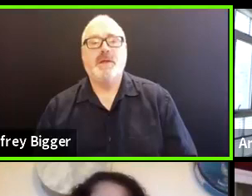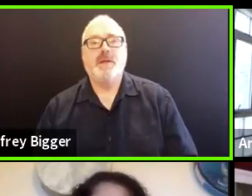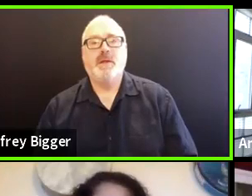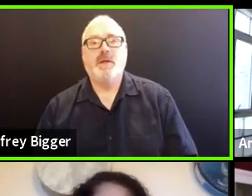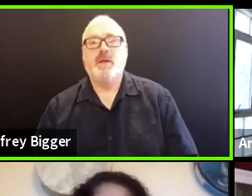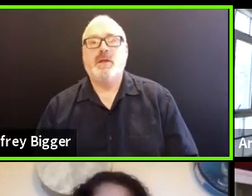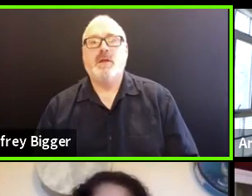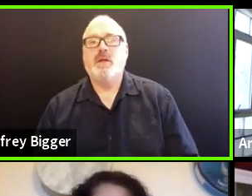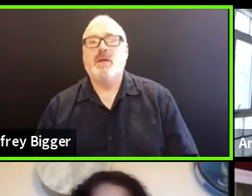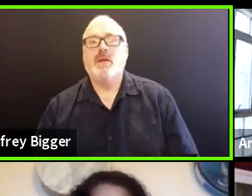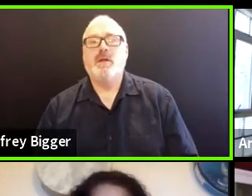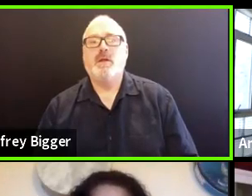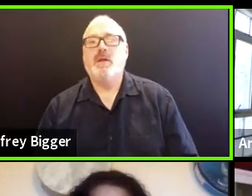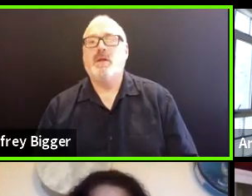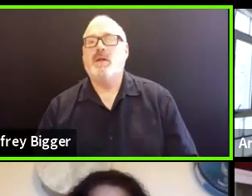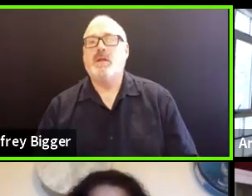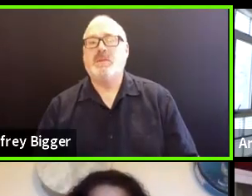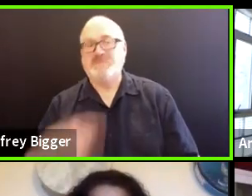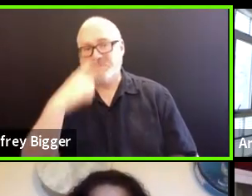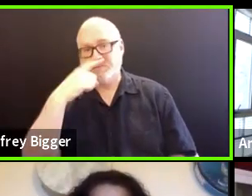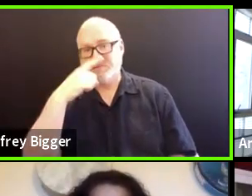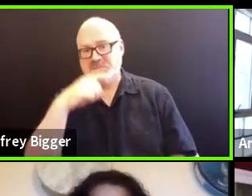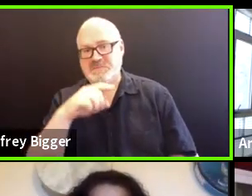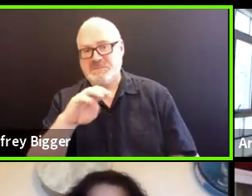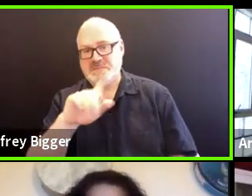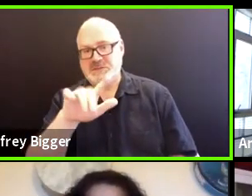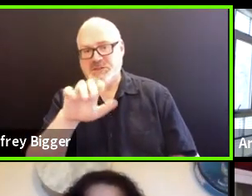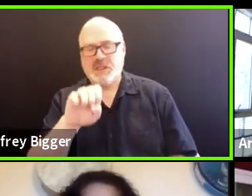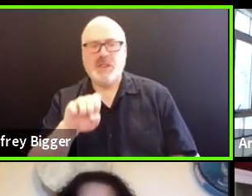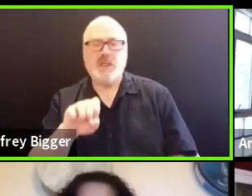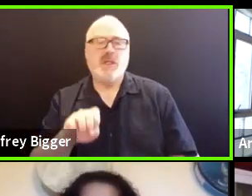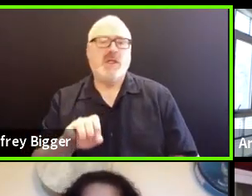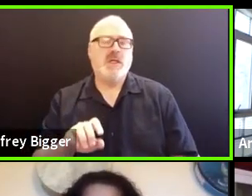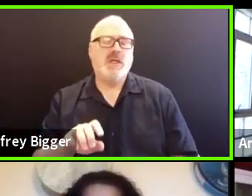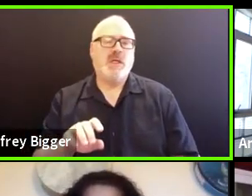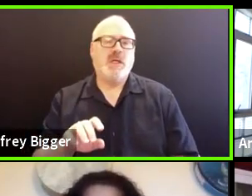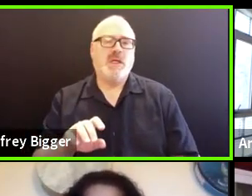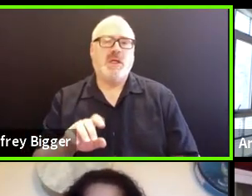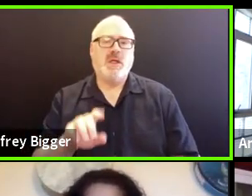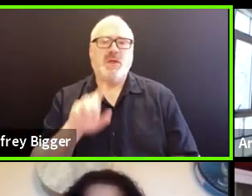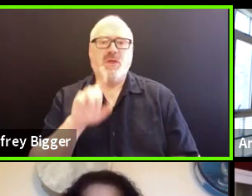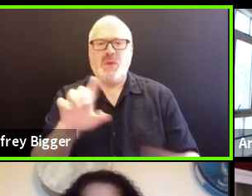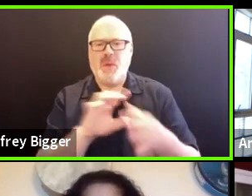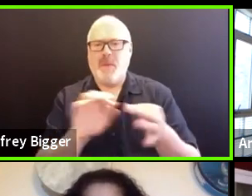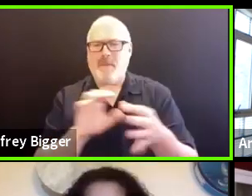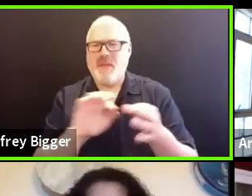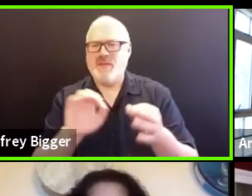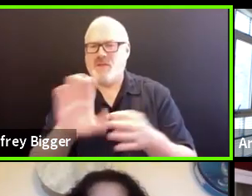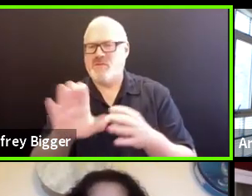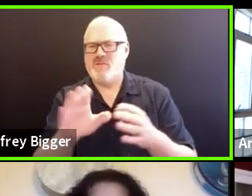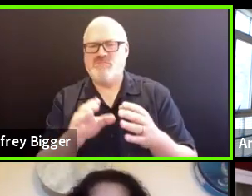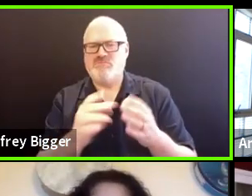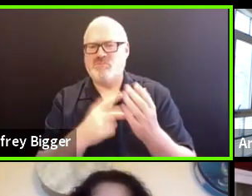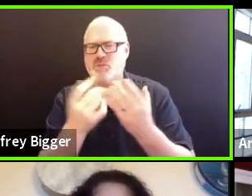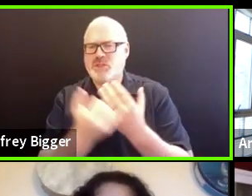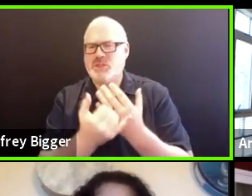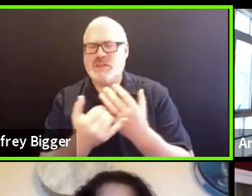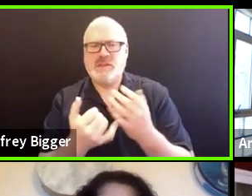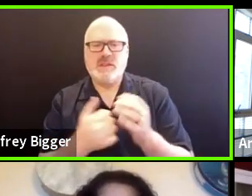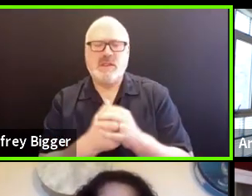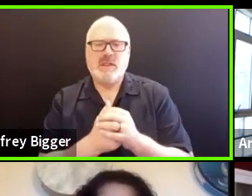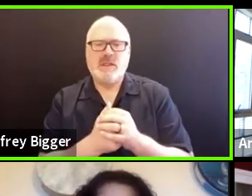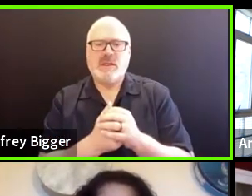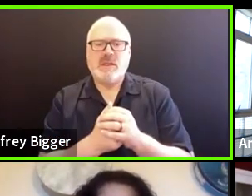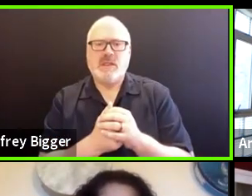So Michelle, if I can, maybe this is a question for Mark. So you mentioned in your kind of write-up that it's been, and in your kind of remarks that it's been